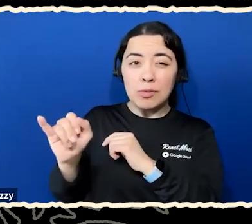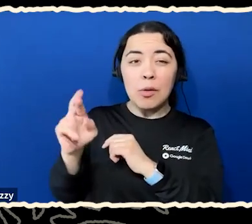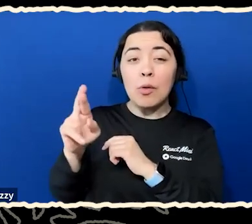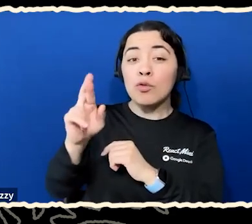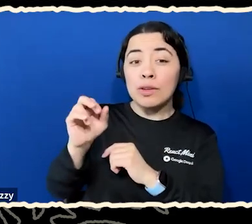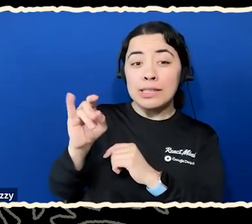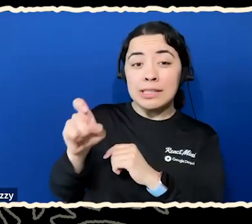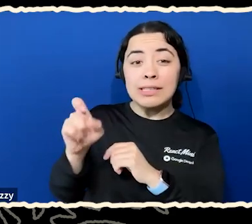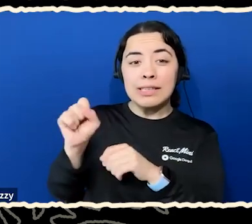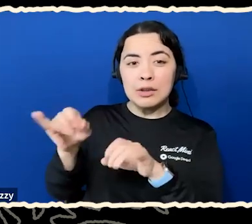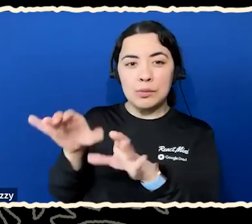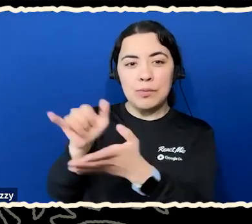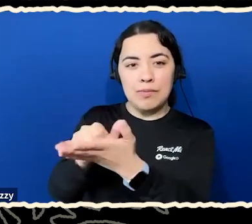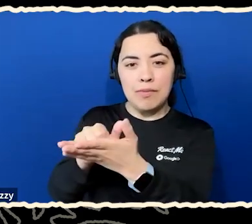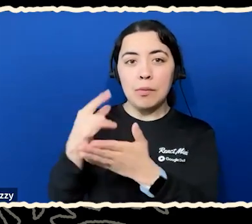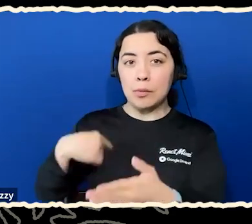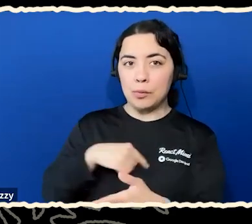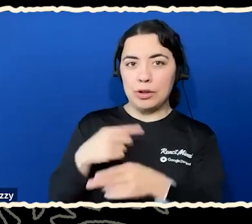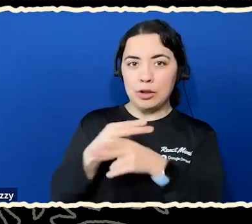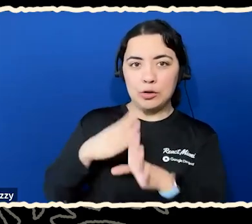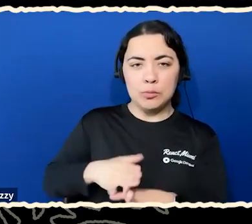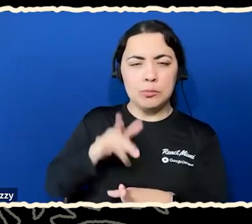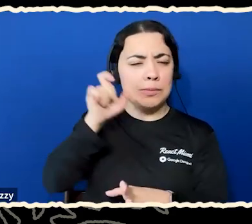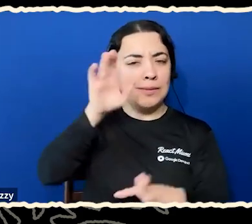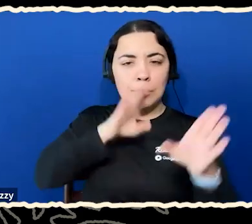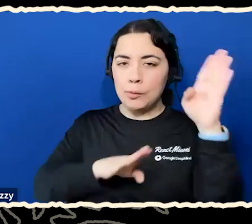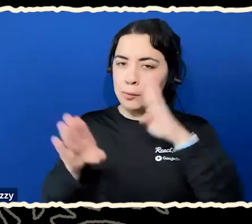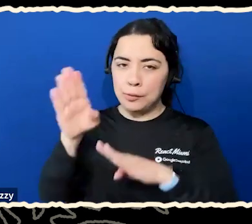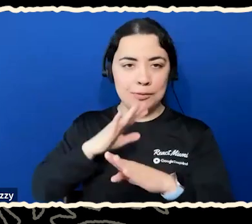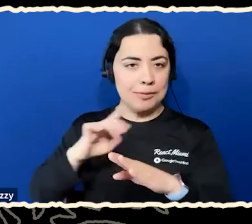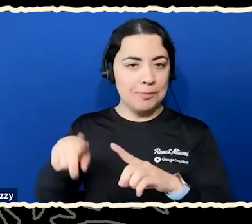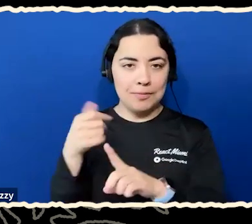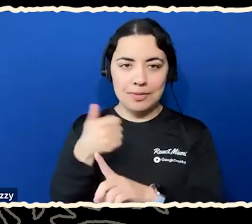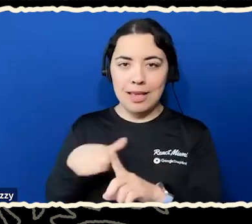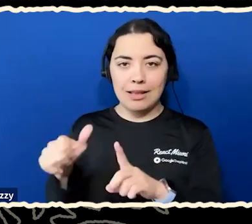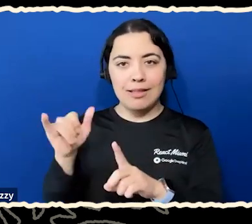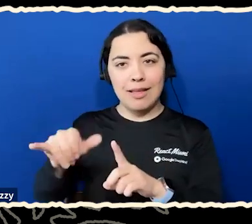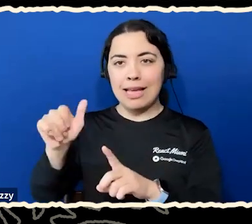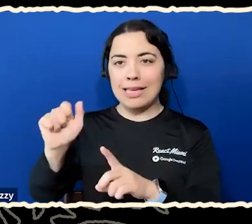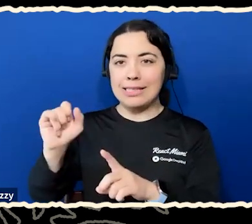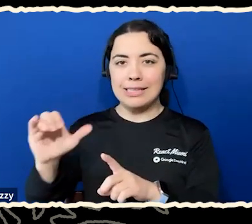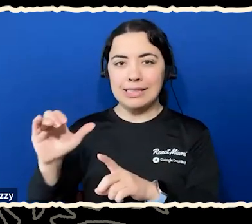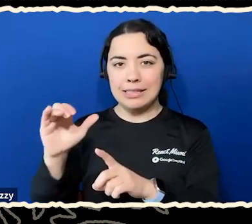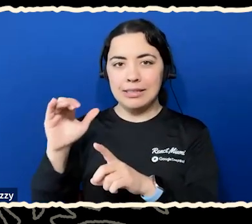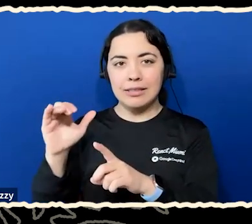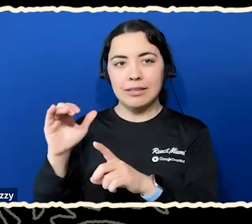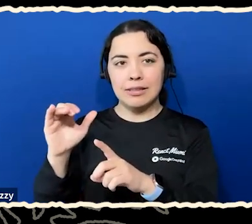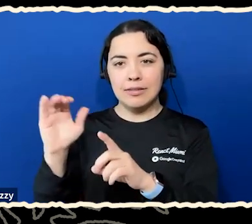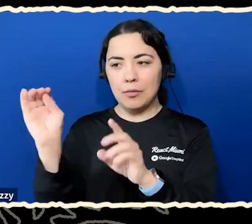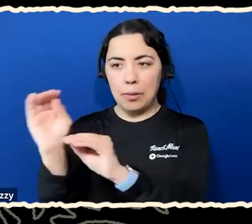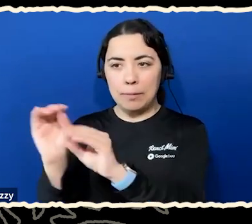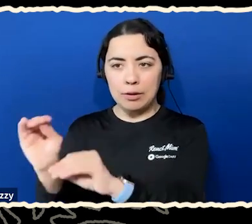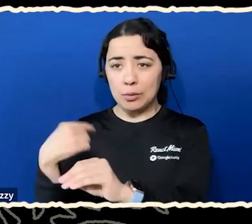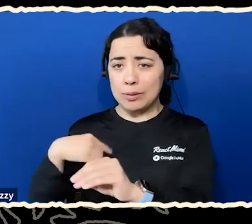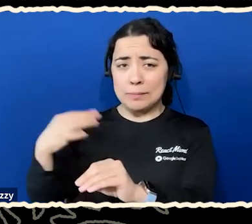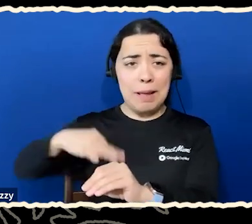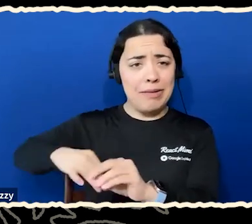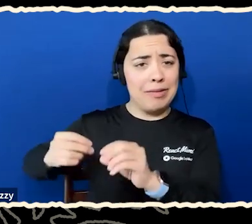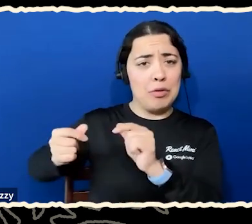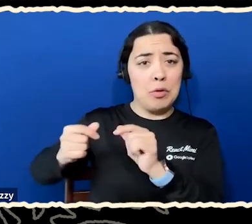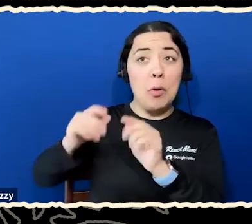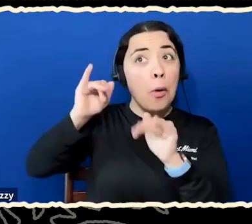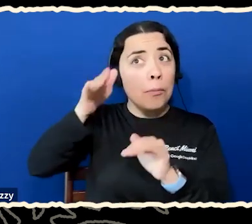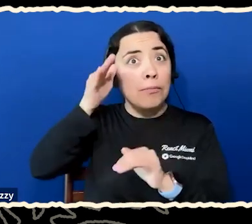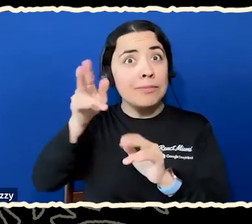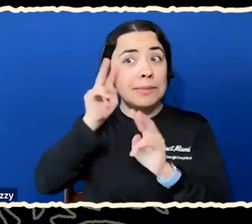libraries, don't have to worry about any of this asynchronous coordination and just get the benefits right away. So hopefully we will see that happen so that all of